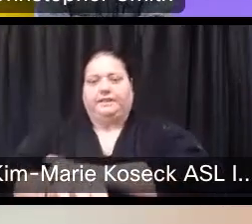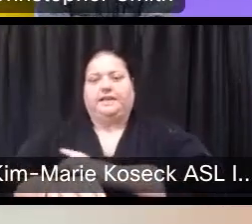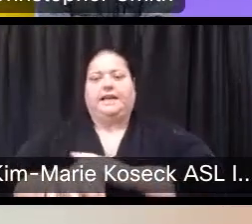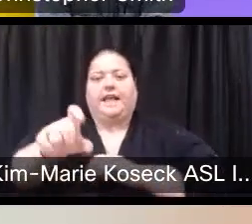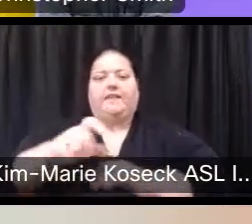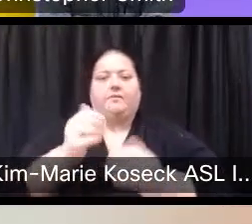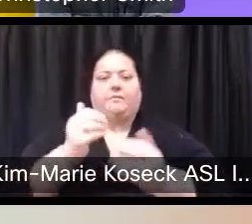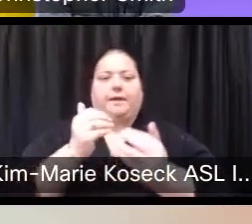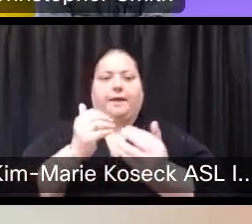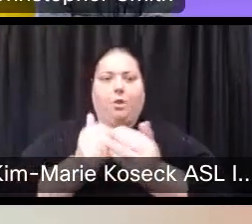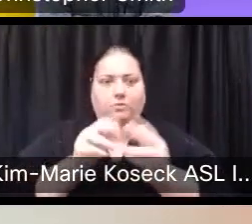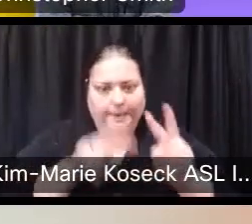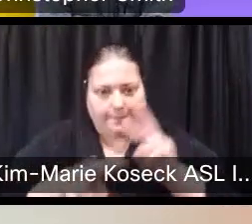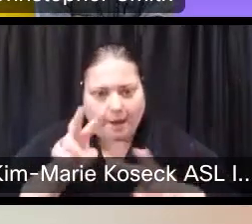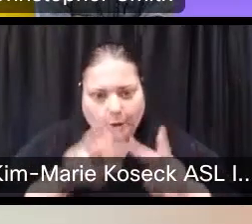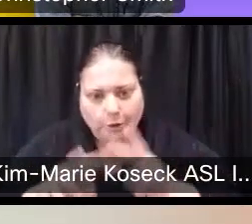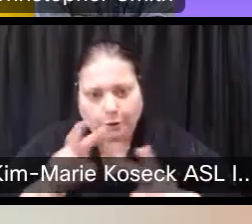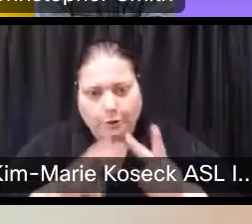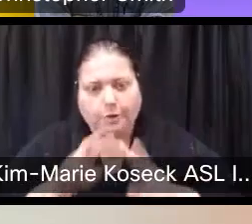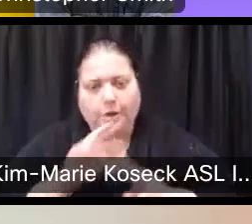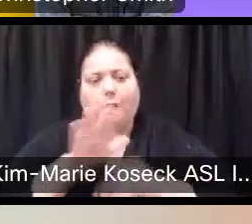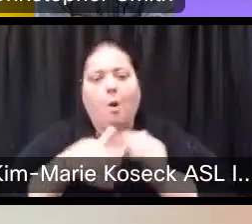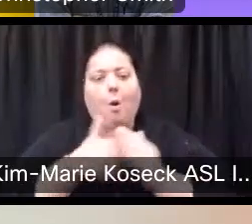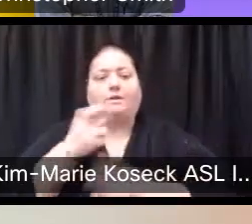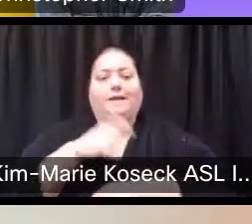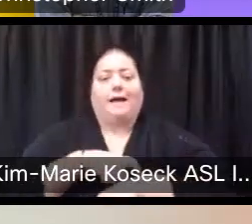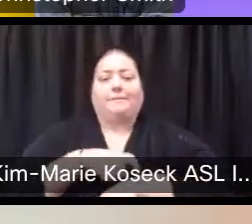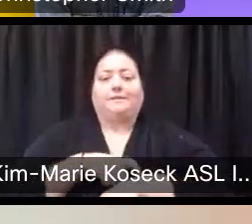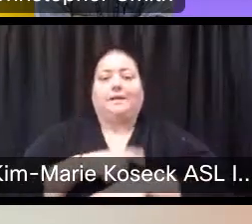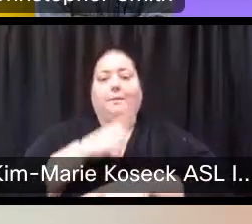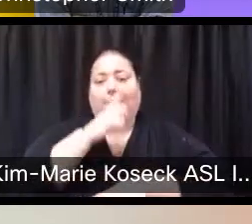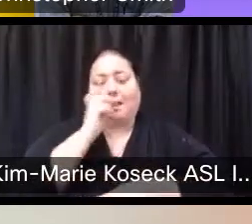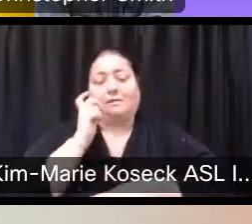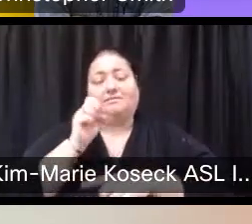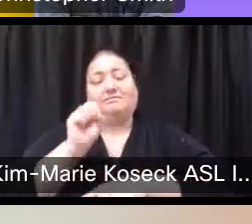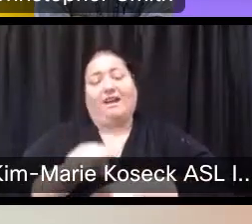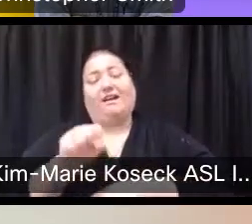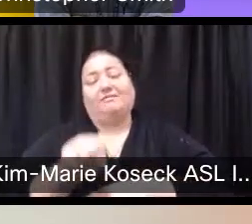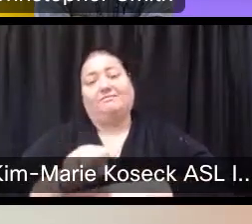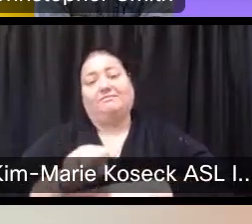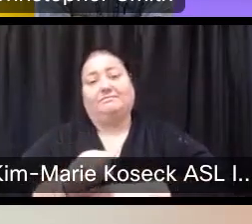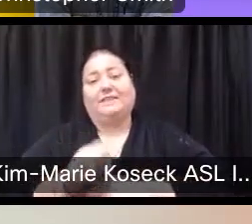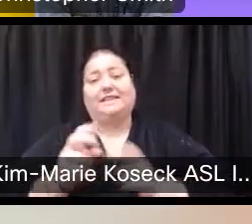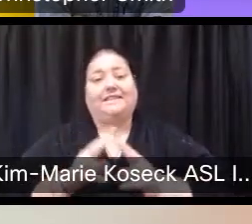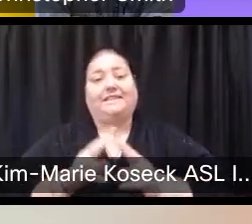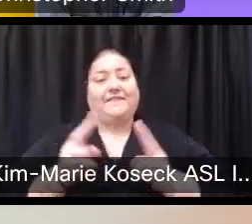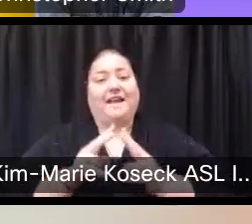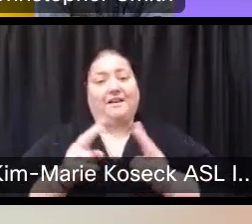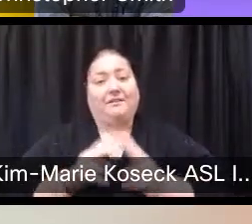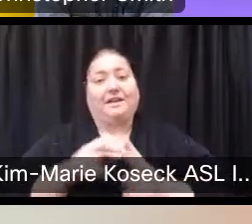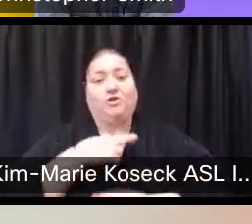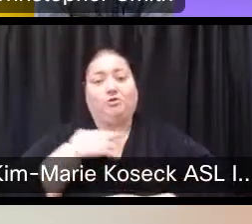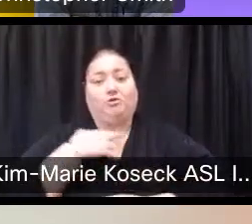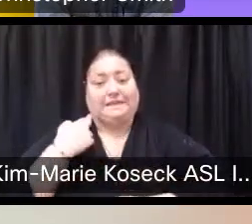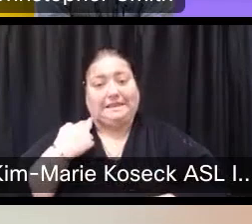they have to be closely monitored at all times. Because yeah, I mean that is it's a